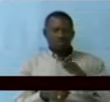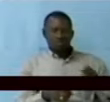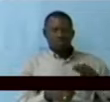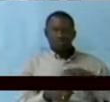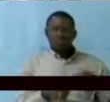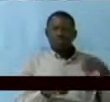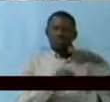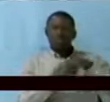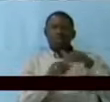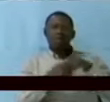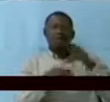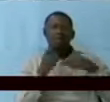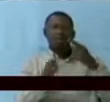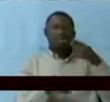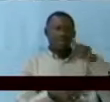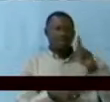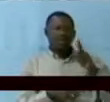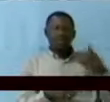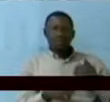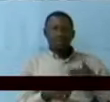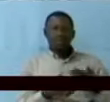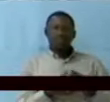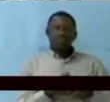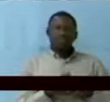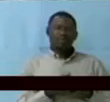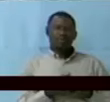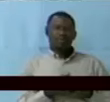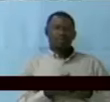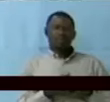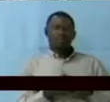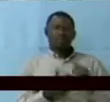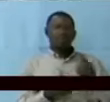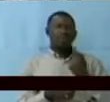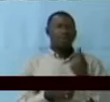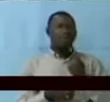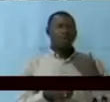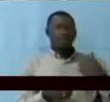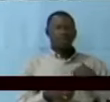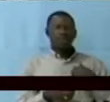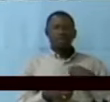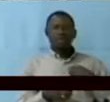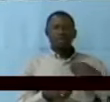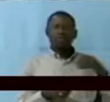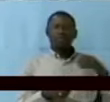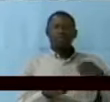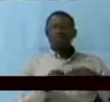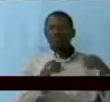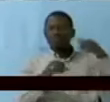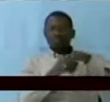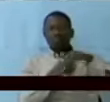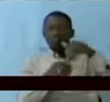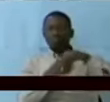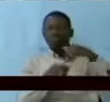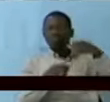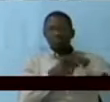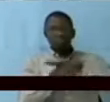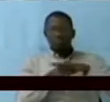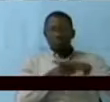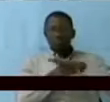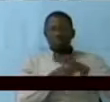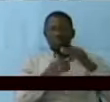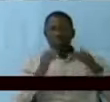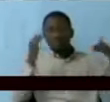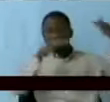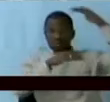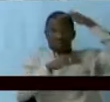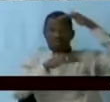It's not only the people. I loaded a lot of stuff in the vehicle, and even the roof of the vehicle was